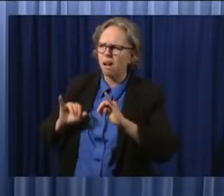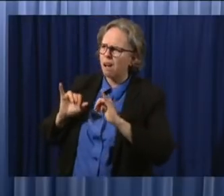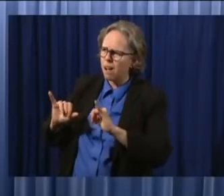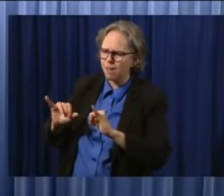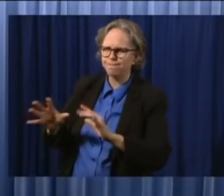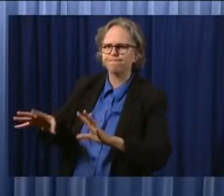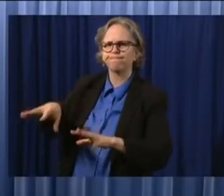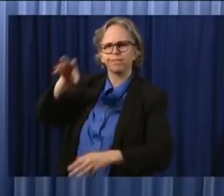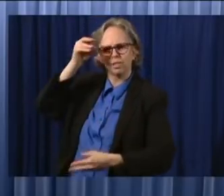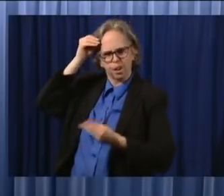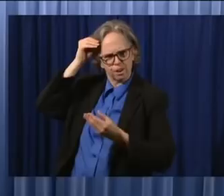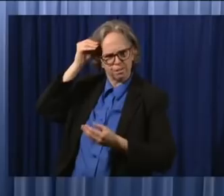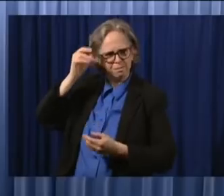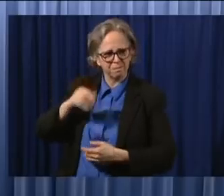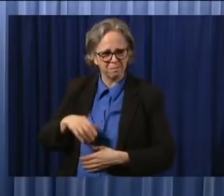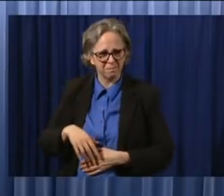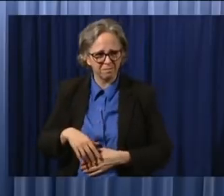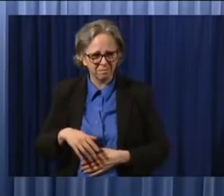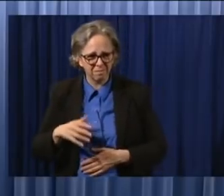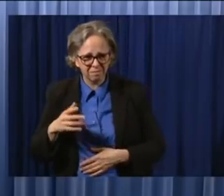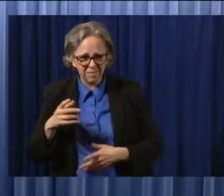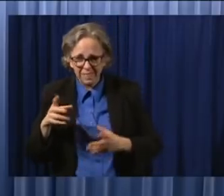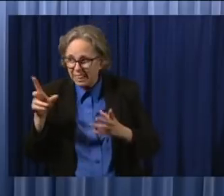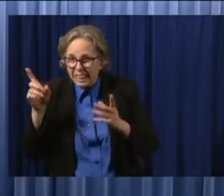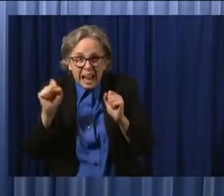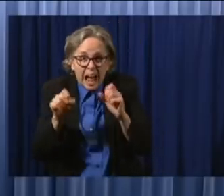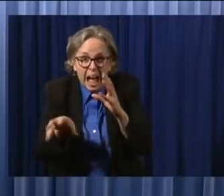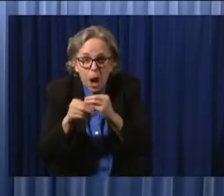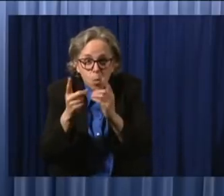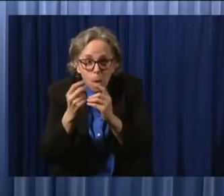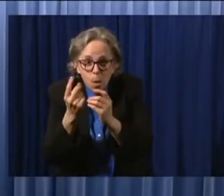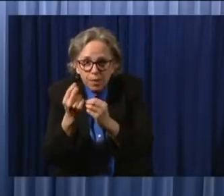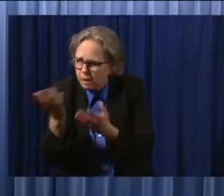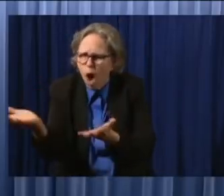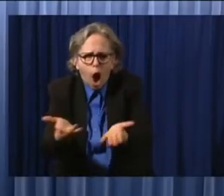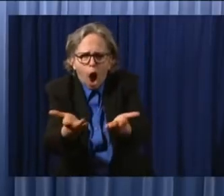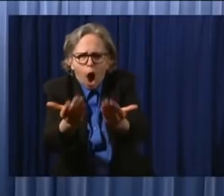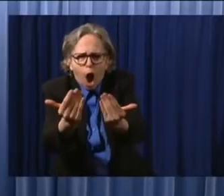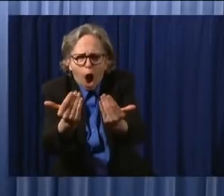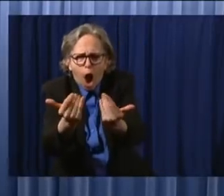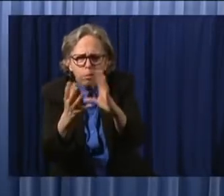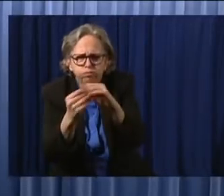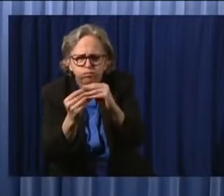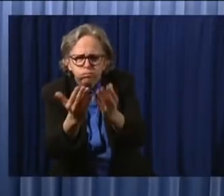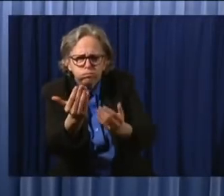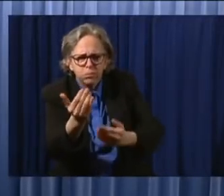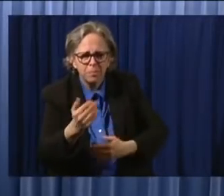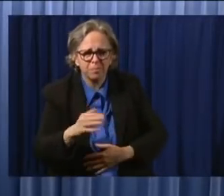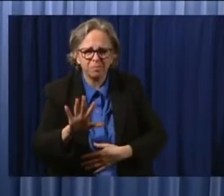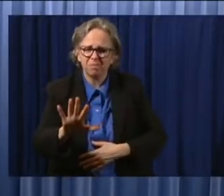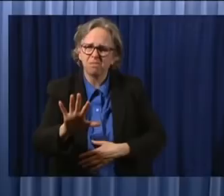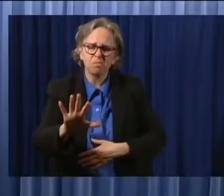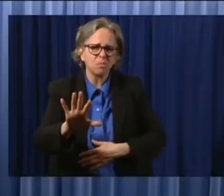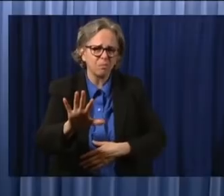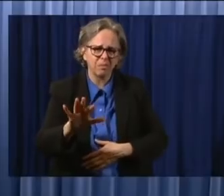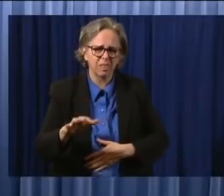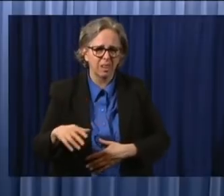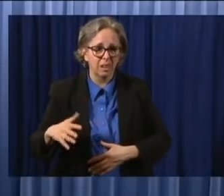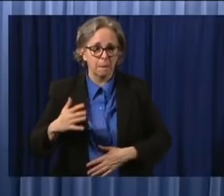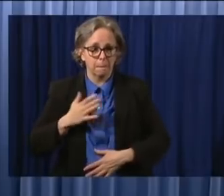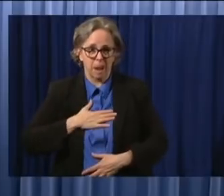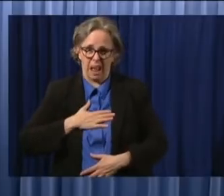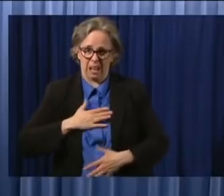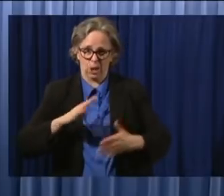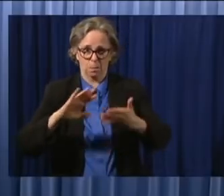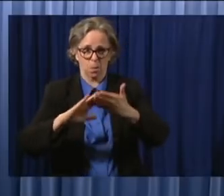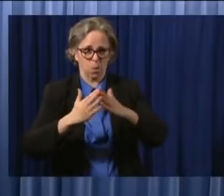say one more thing? Sure, absolutely. I had overwhelming support from my community and